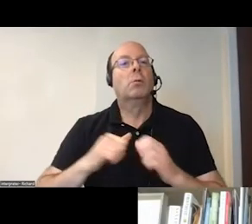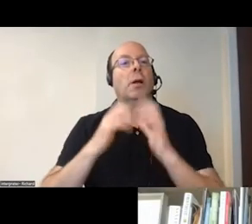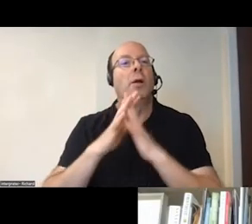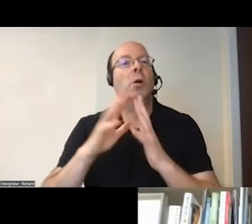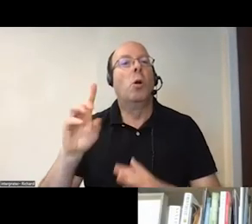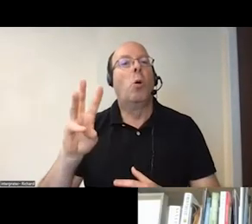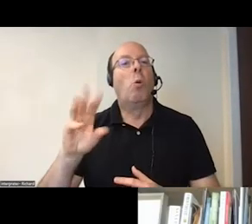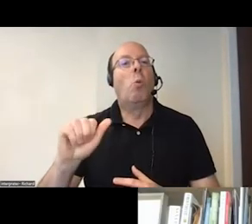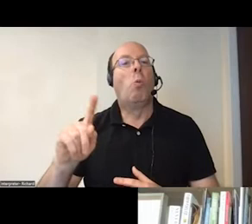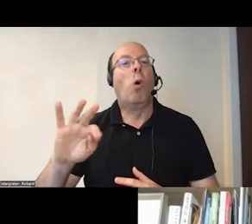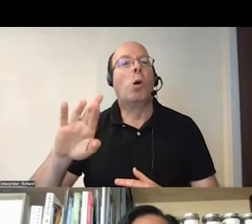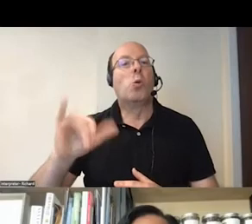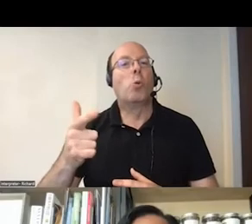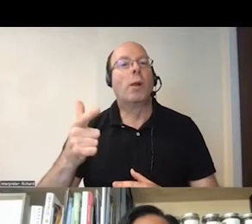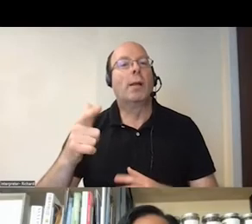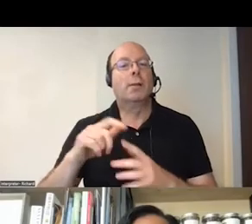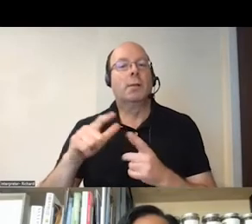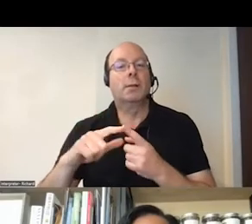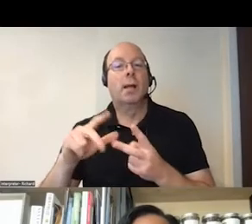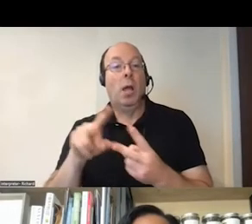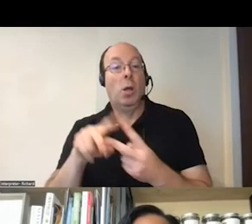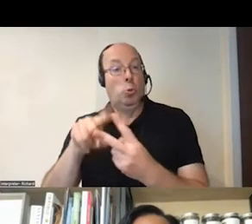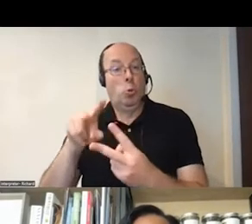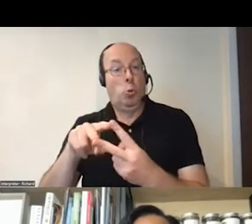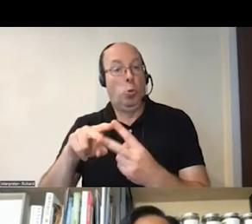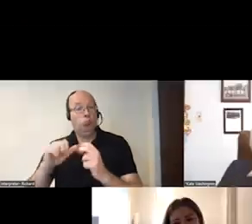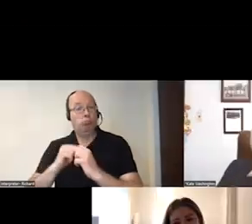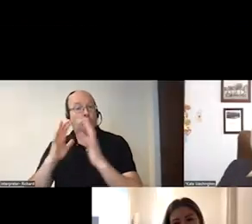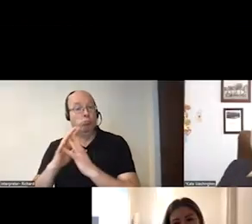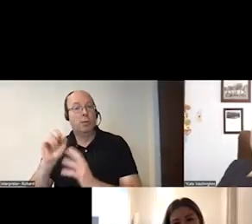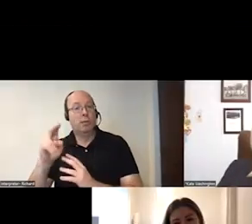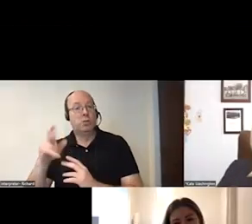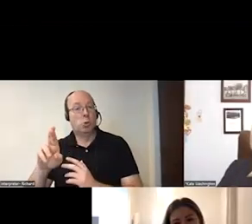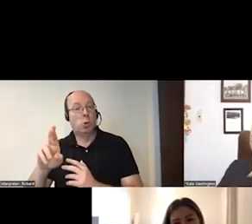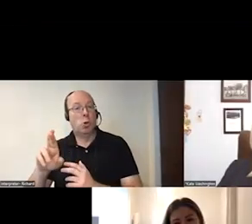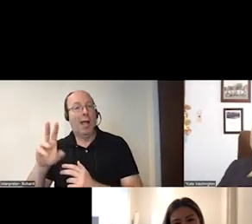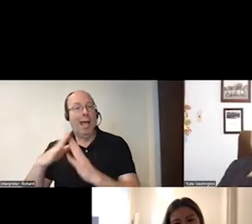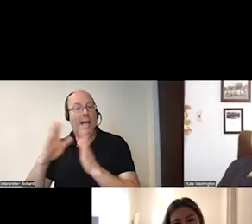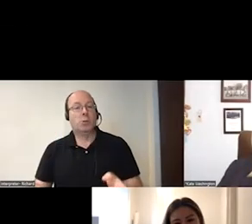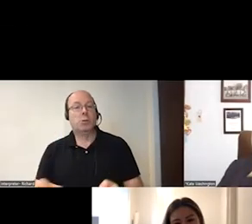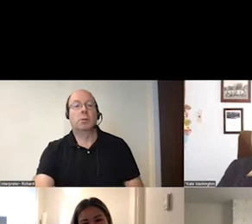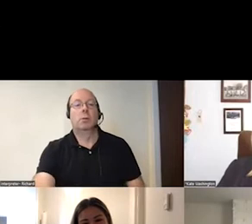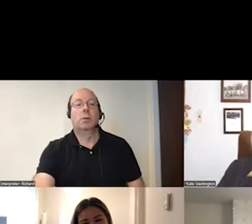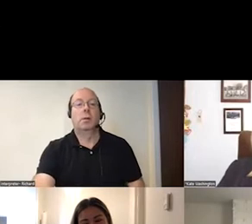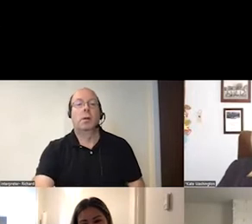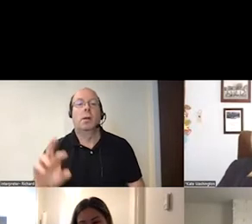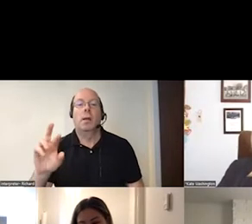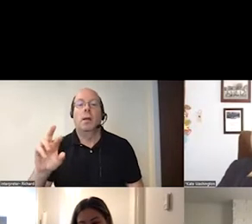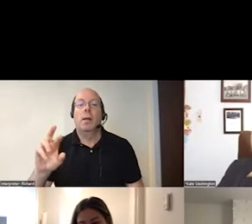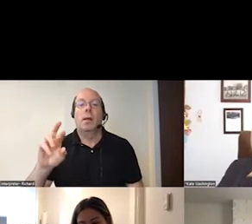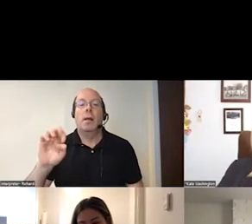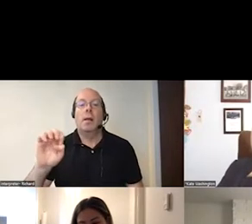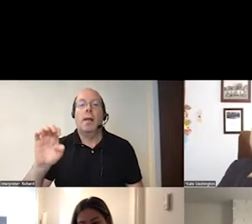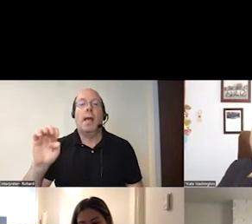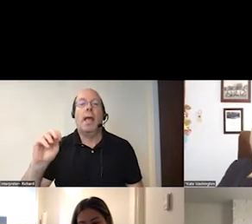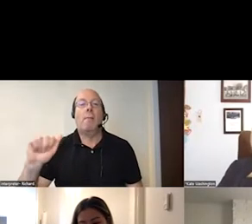Yuting Yang, who are co-founders of Sugar House. And we also have Emma Rainwater, who will be representing her company,